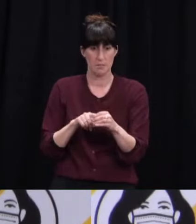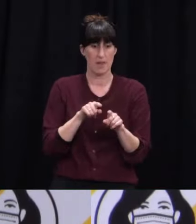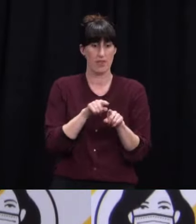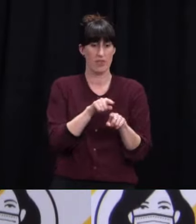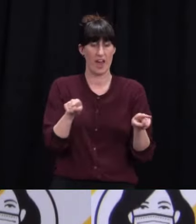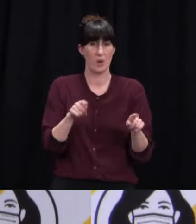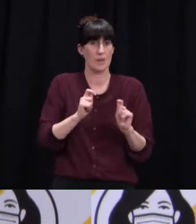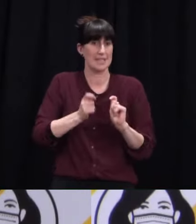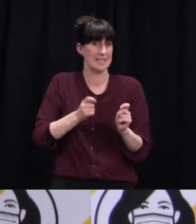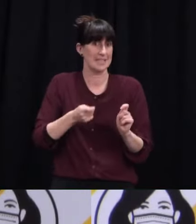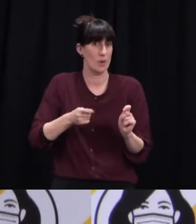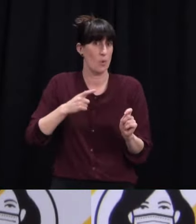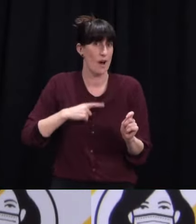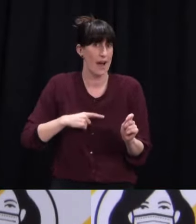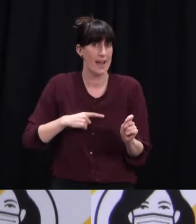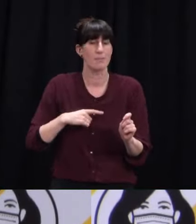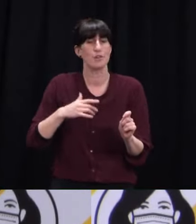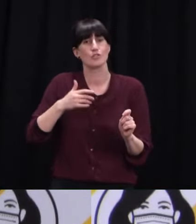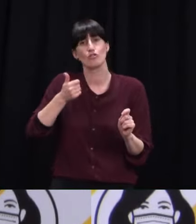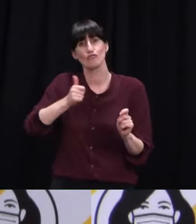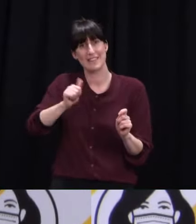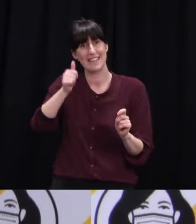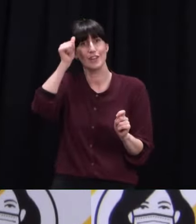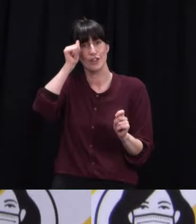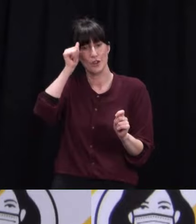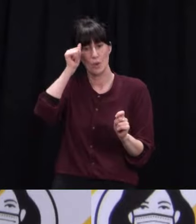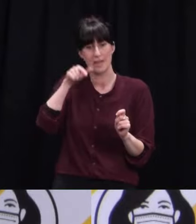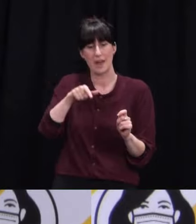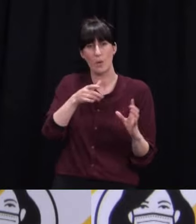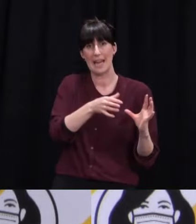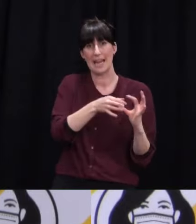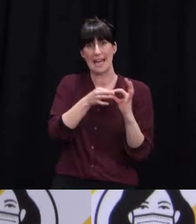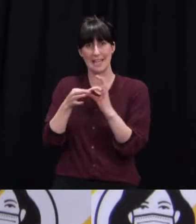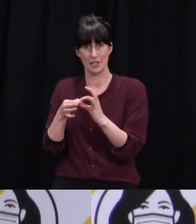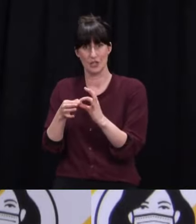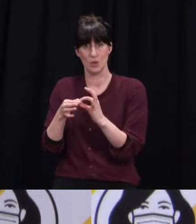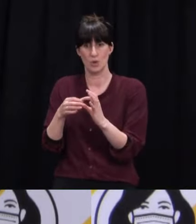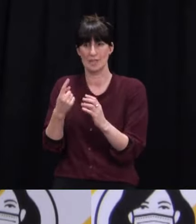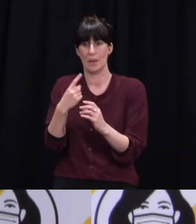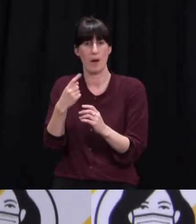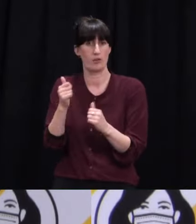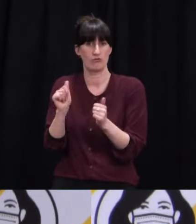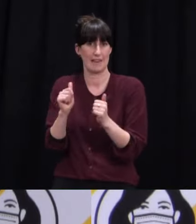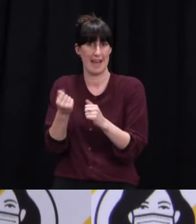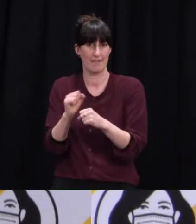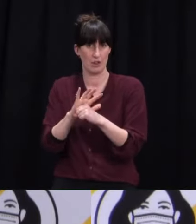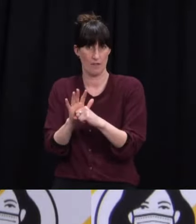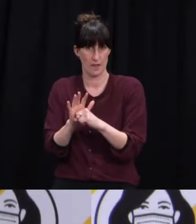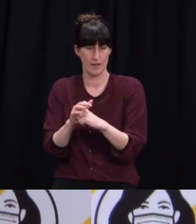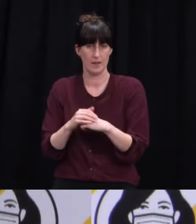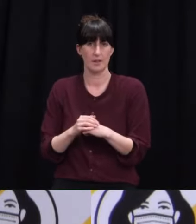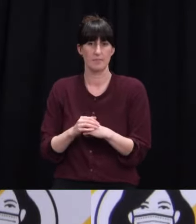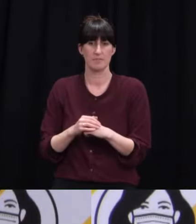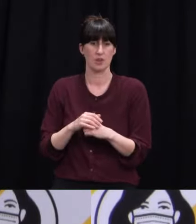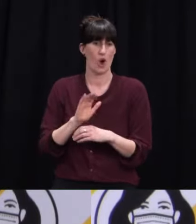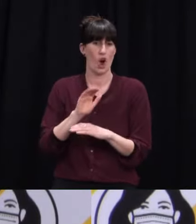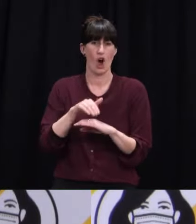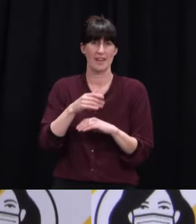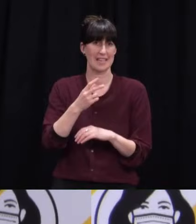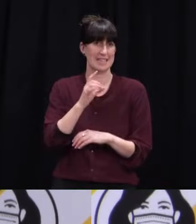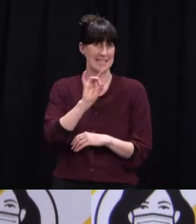implicated as part of a cluster already, so they were known close contacts, and we can see from our very close contacts that many of, over 10% of